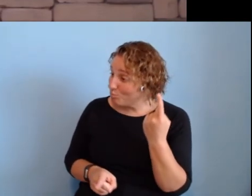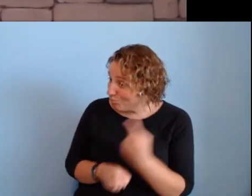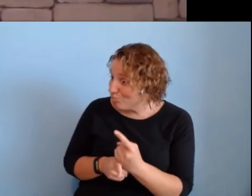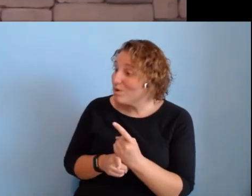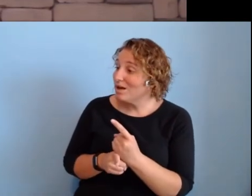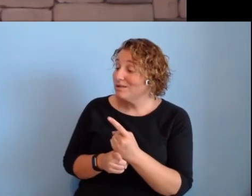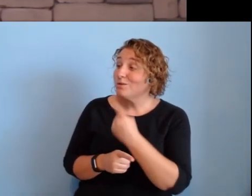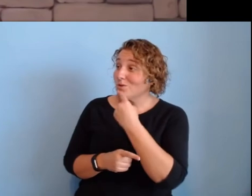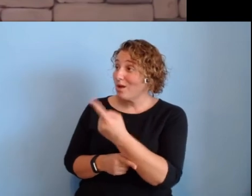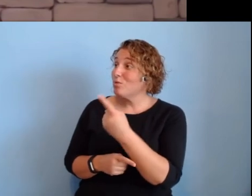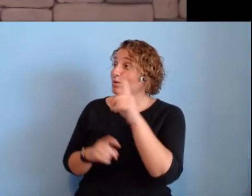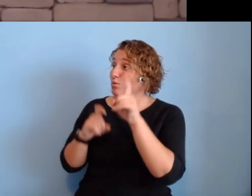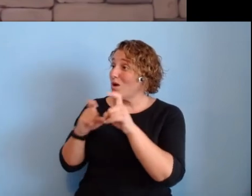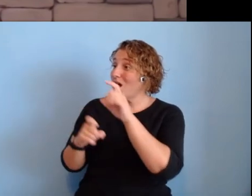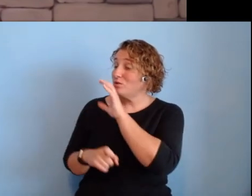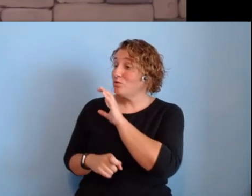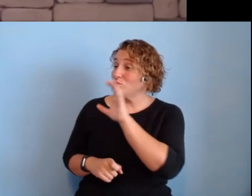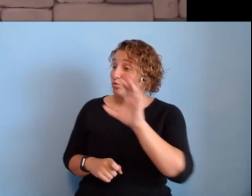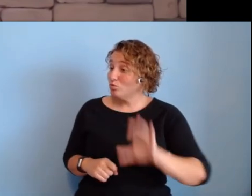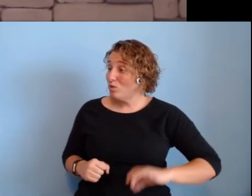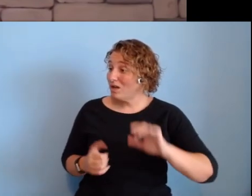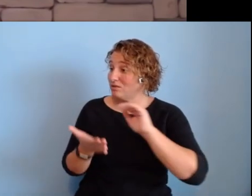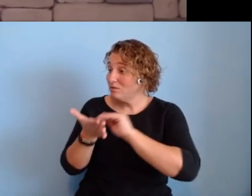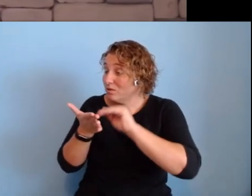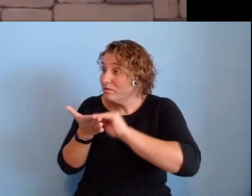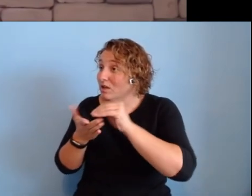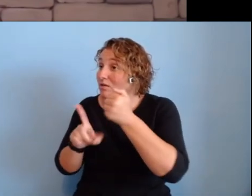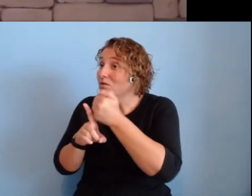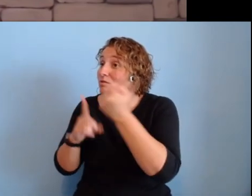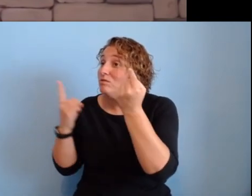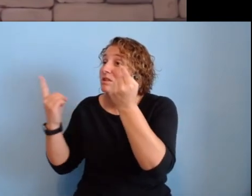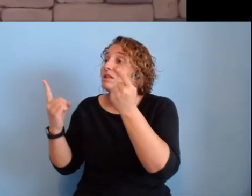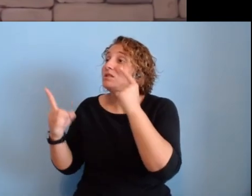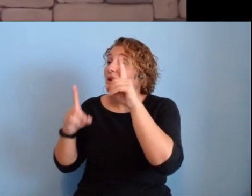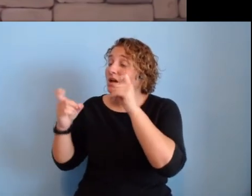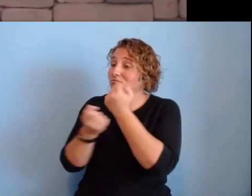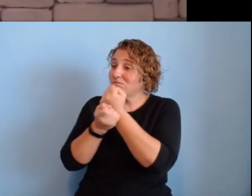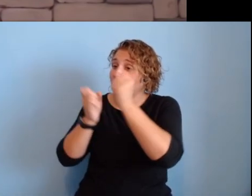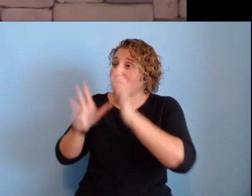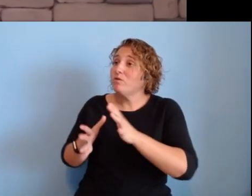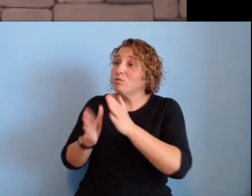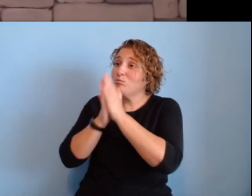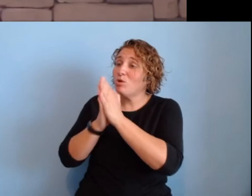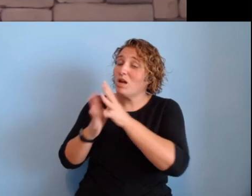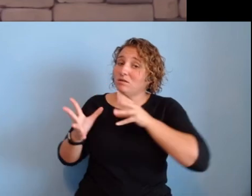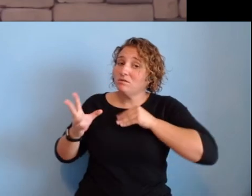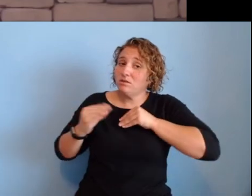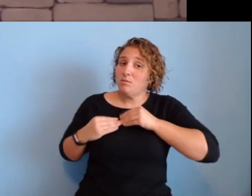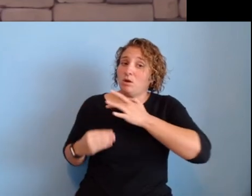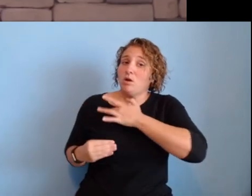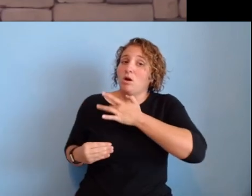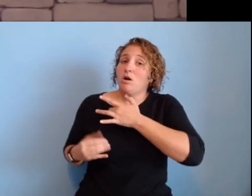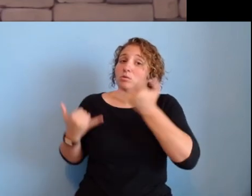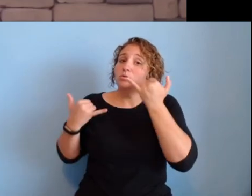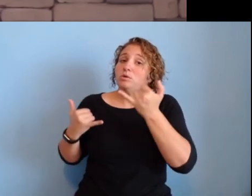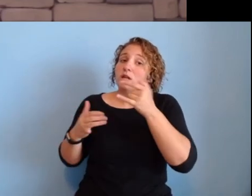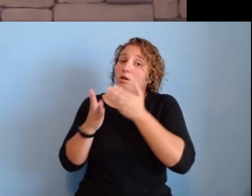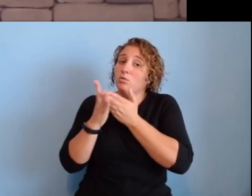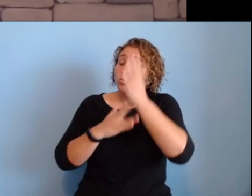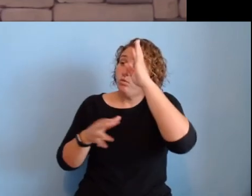So I tell you what, you ask Christ to forgive you. You ask him to be your savior. You pray and receive him today into your heart by faith. You will be